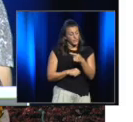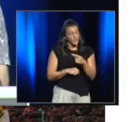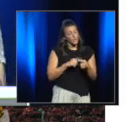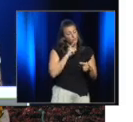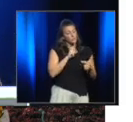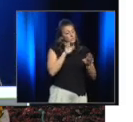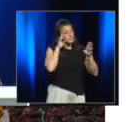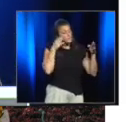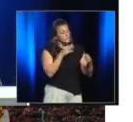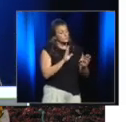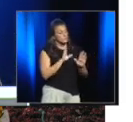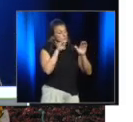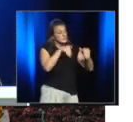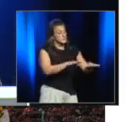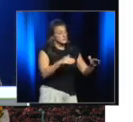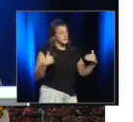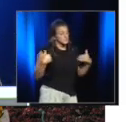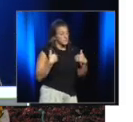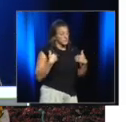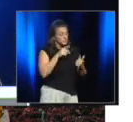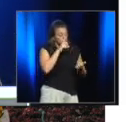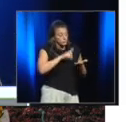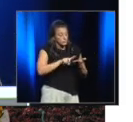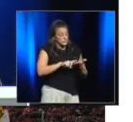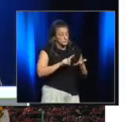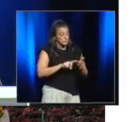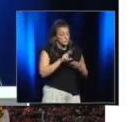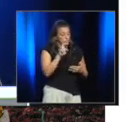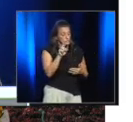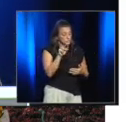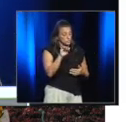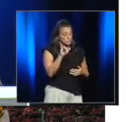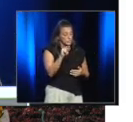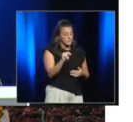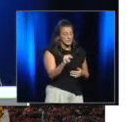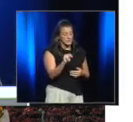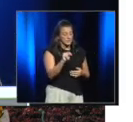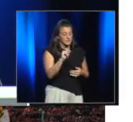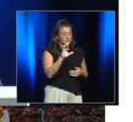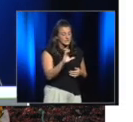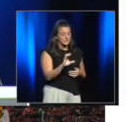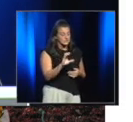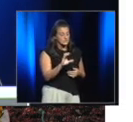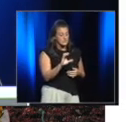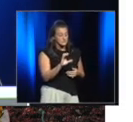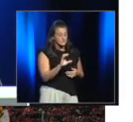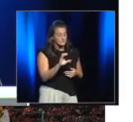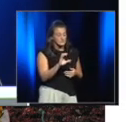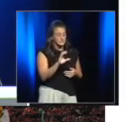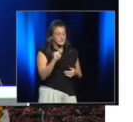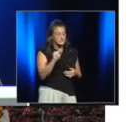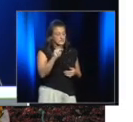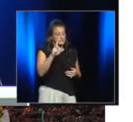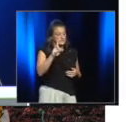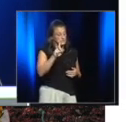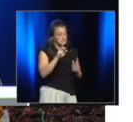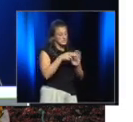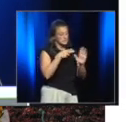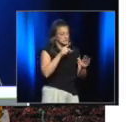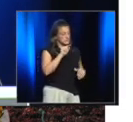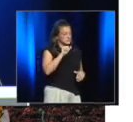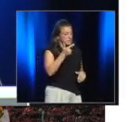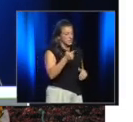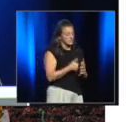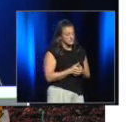the Sea Mammal Research Unit CTD tags, which I'm sure you've all gone and had a look at the SMRU stand, because they're